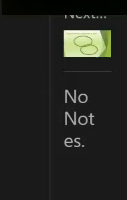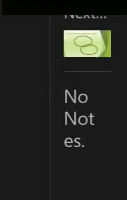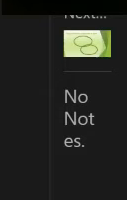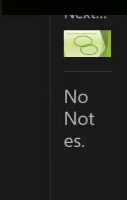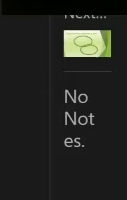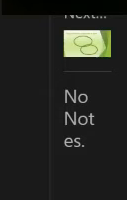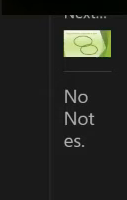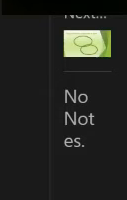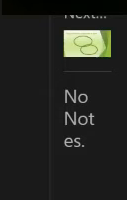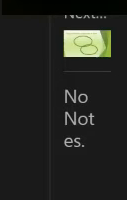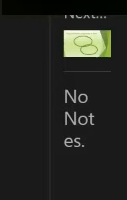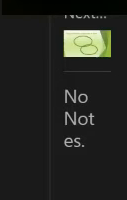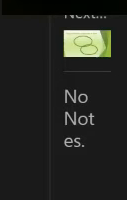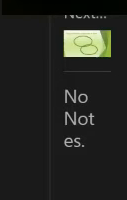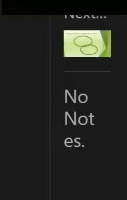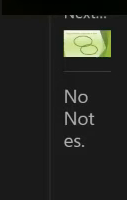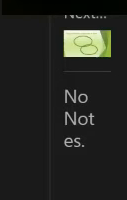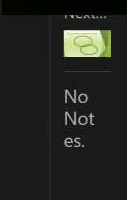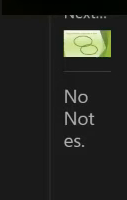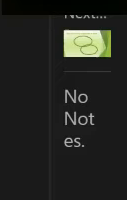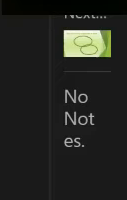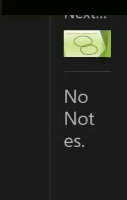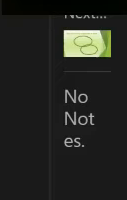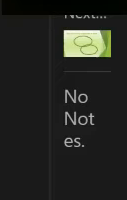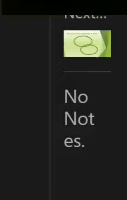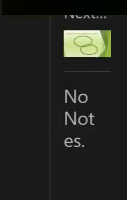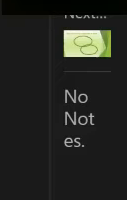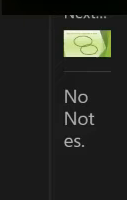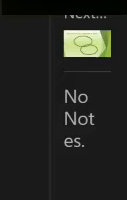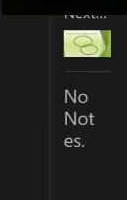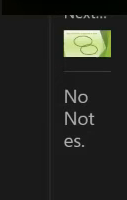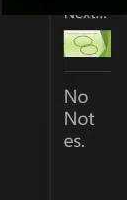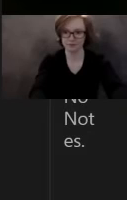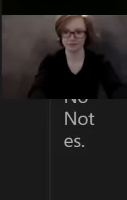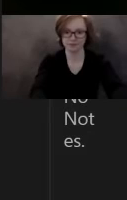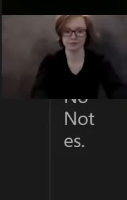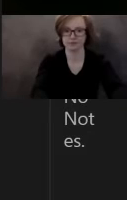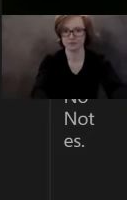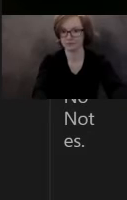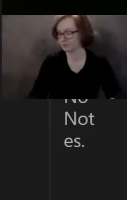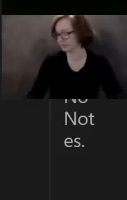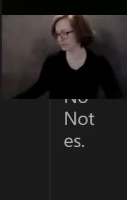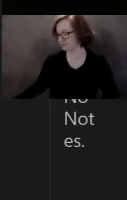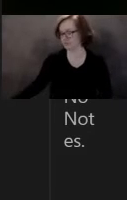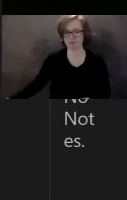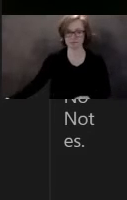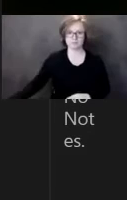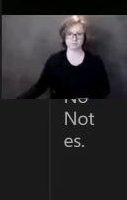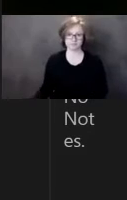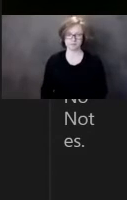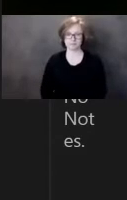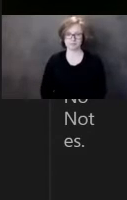indigenous by these folks. So we actually have cultivated pasture that's not the native species. Forage is the